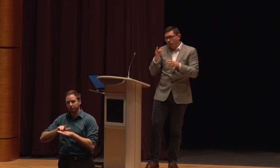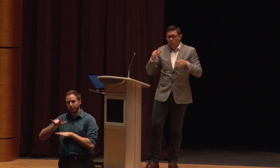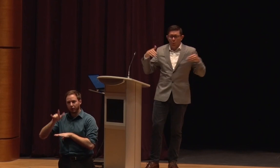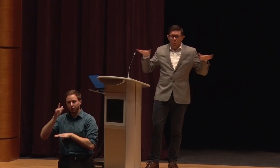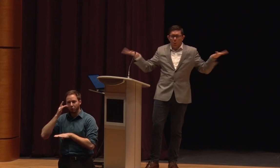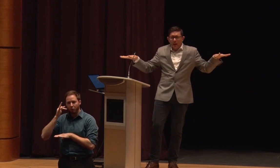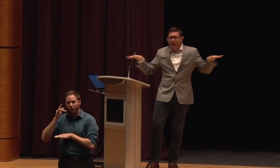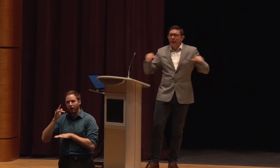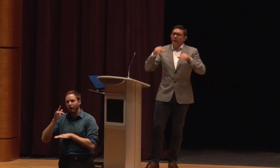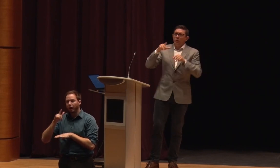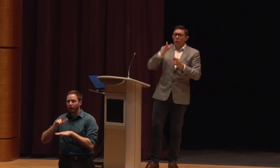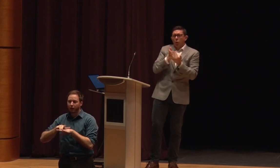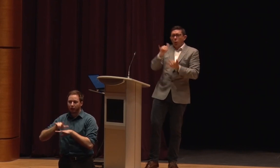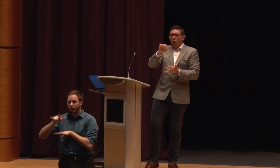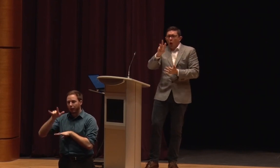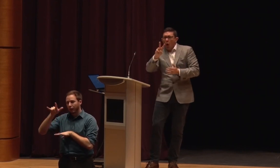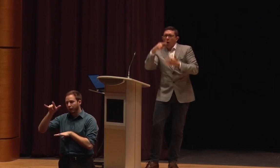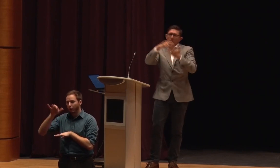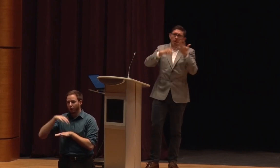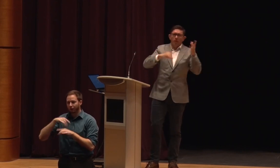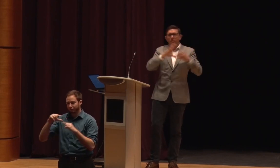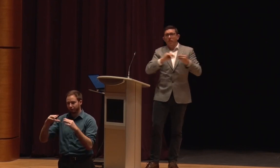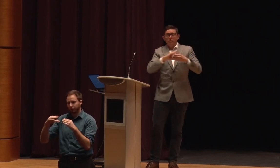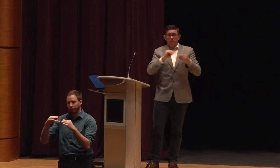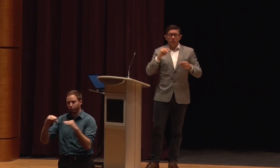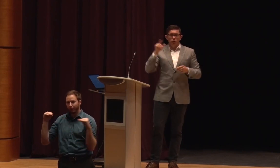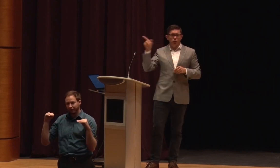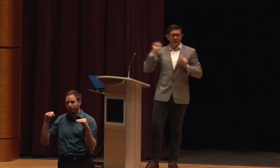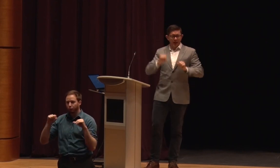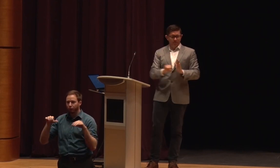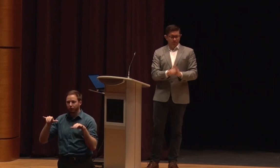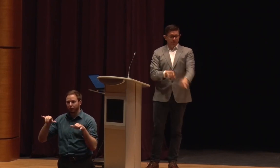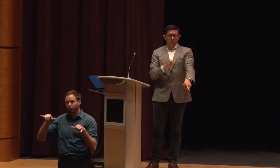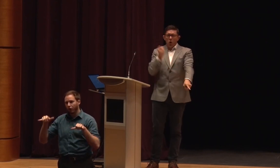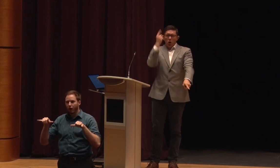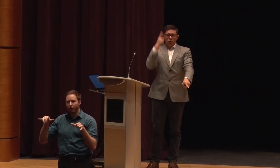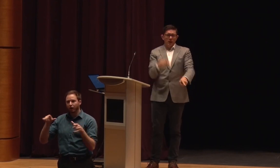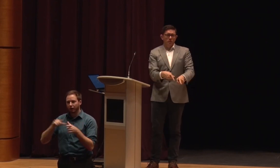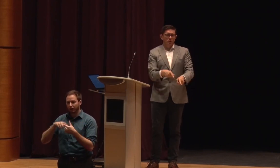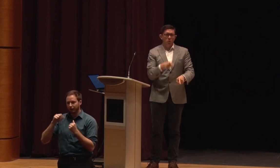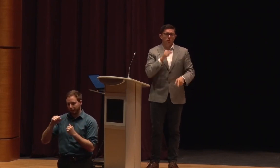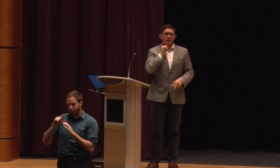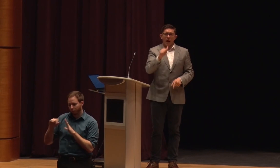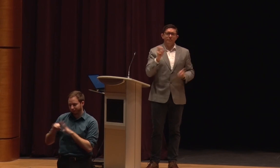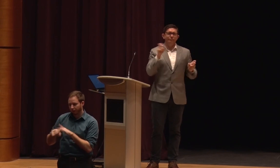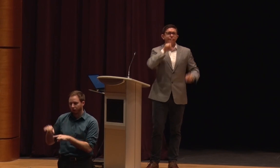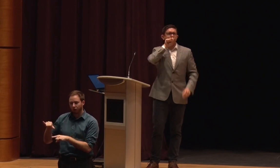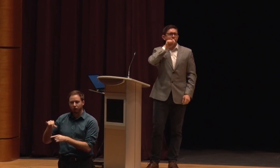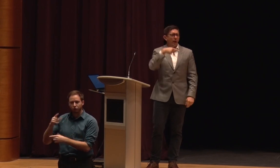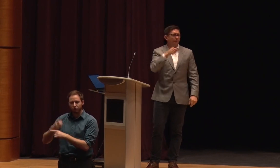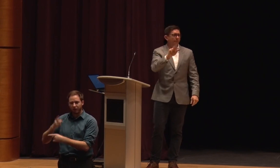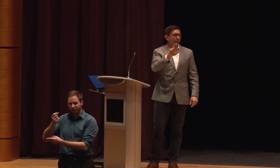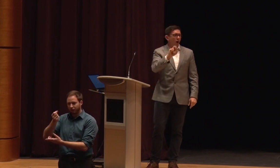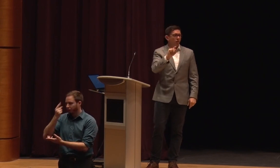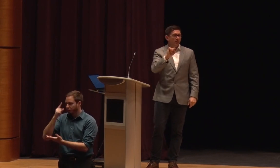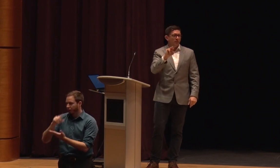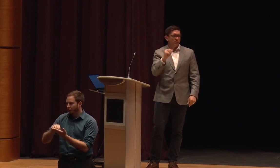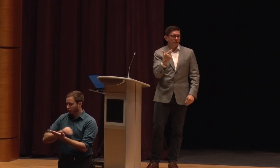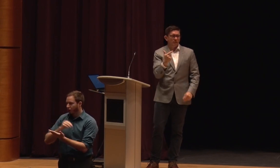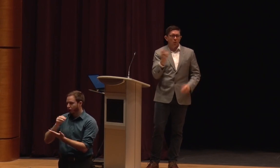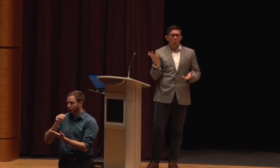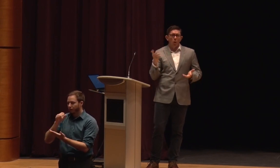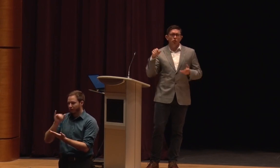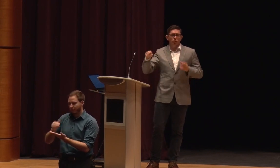like this, with this kind of wing, through the yaw, then she's able to identify that they understood and comprehended